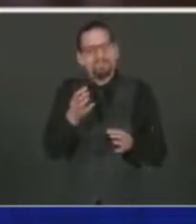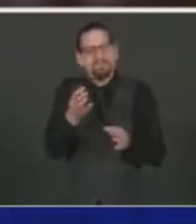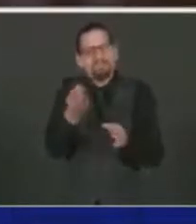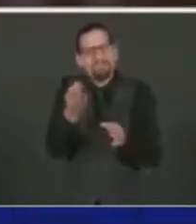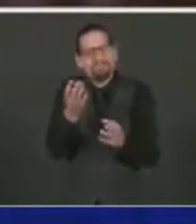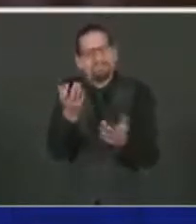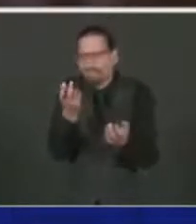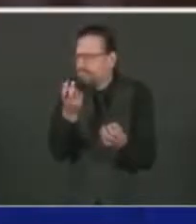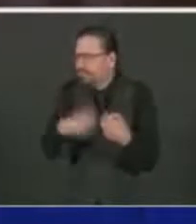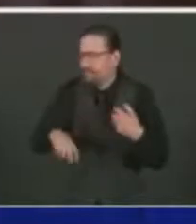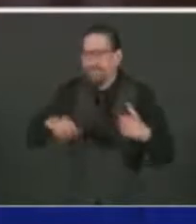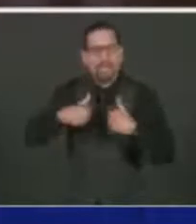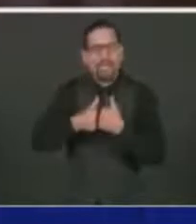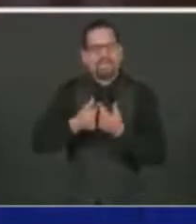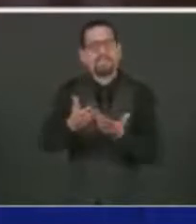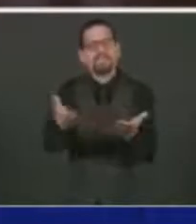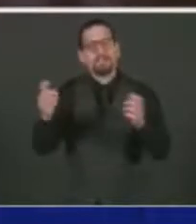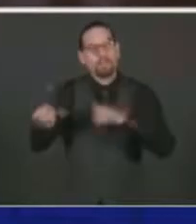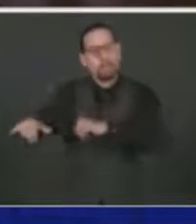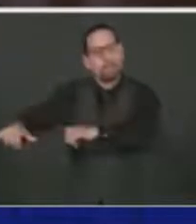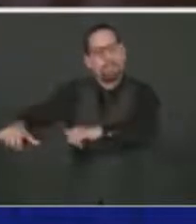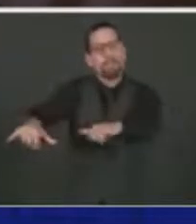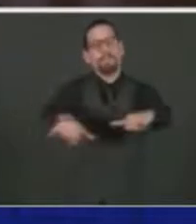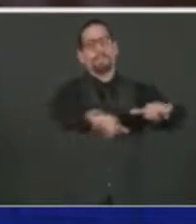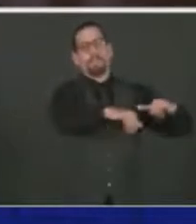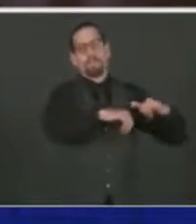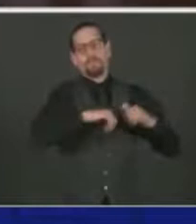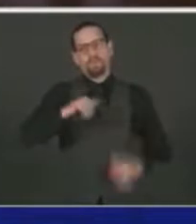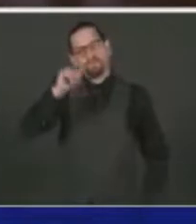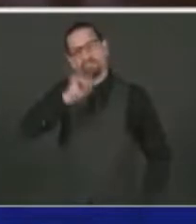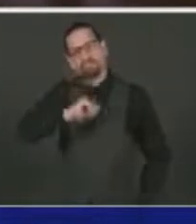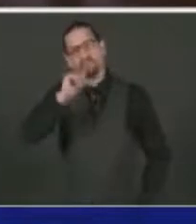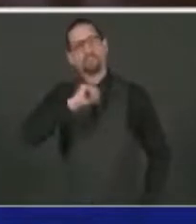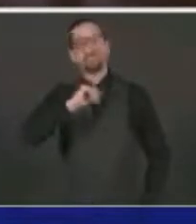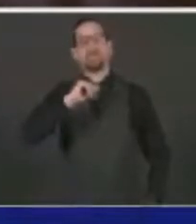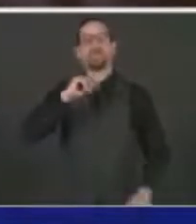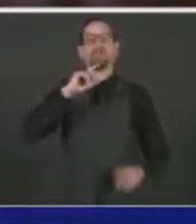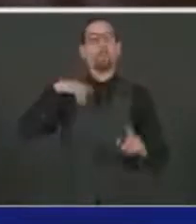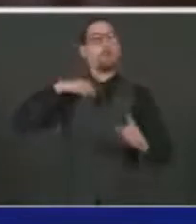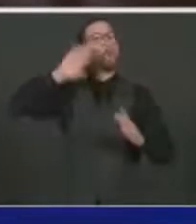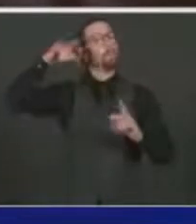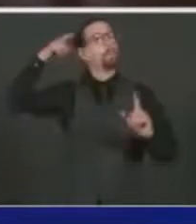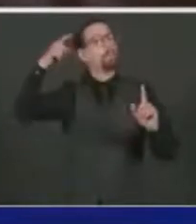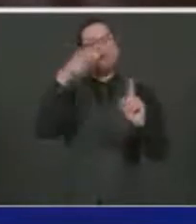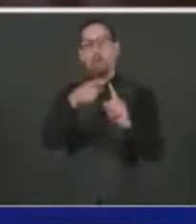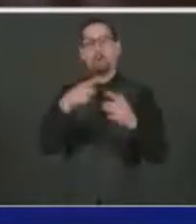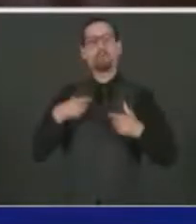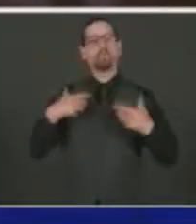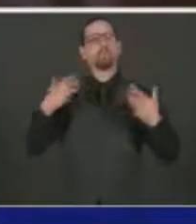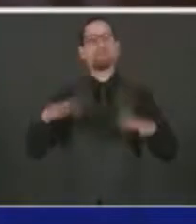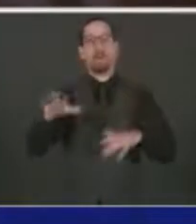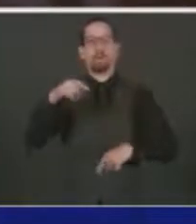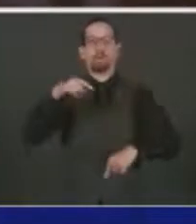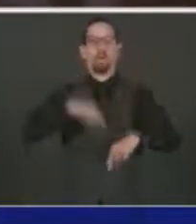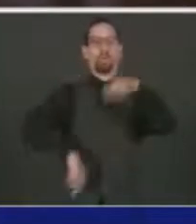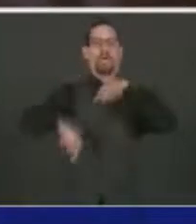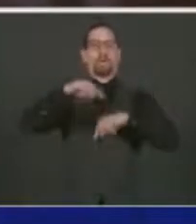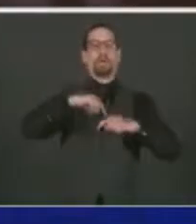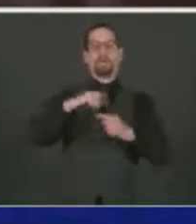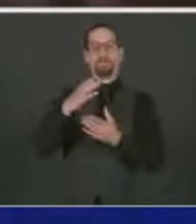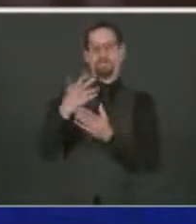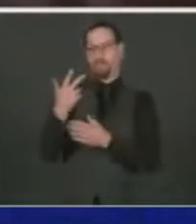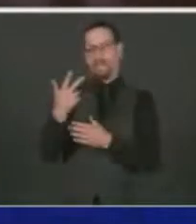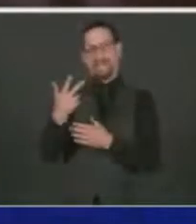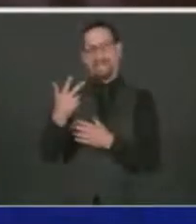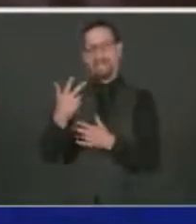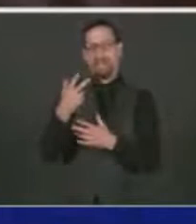But I don't want to have to go back a phase, shut down businesses, not open school. And we know we